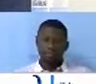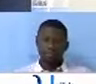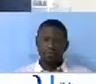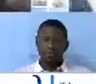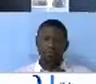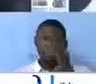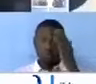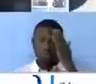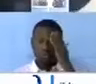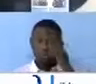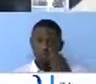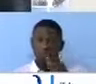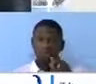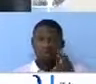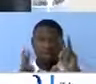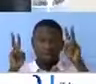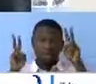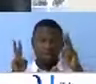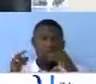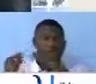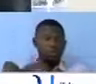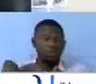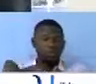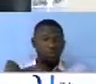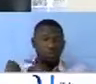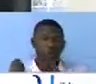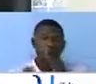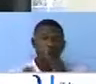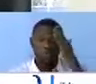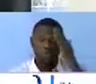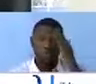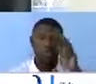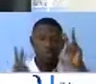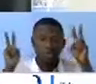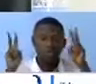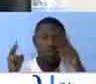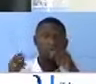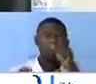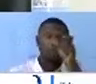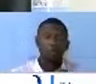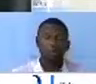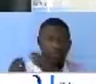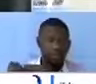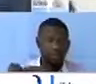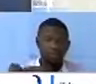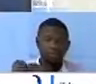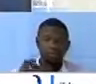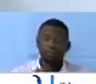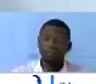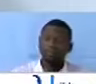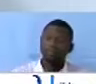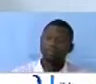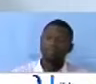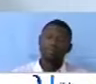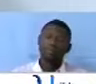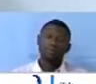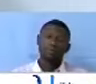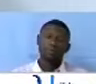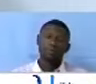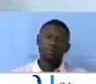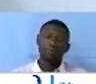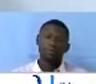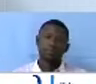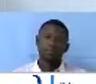You knew he was the person in charge. It can only be a dereliction of duty when the atmosphere at the time